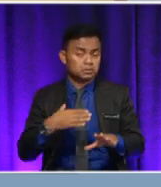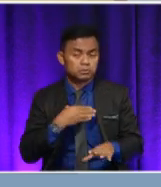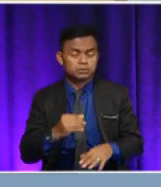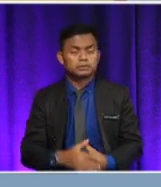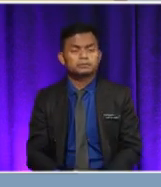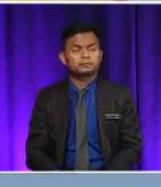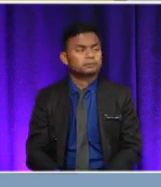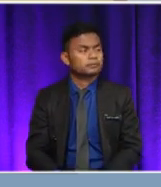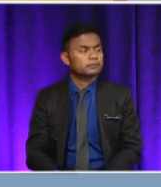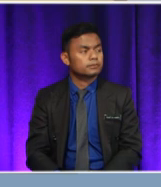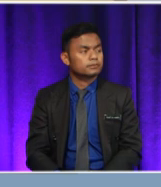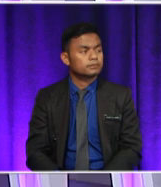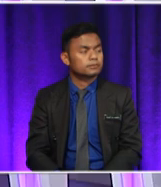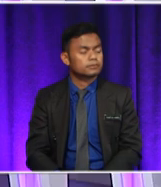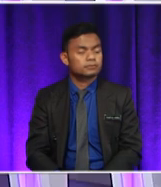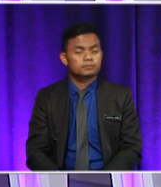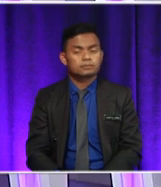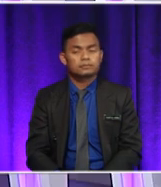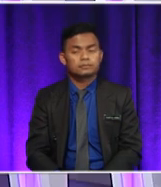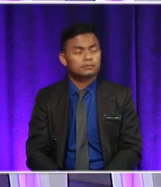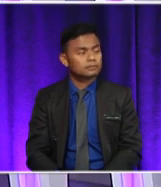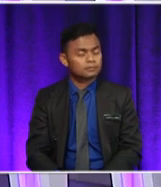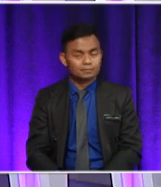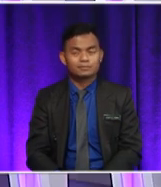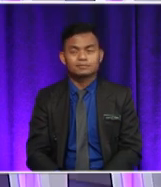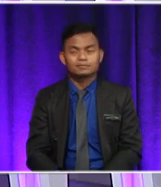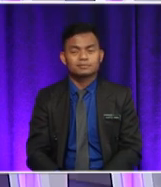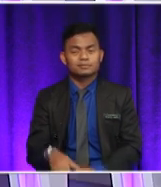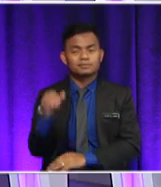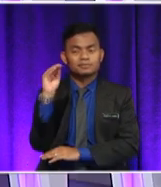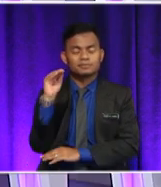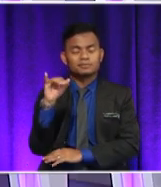Yeah, anywhere there are snakes, I wouldn't be there, Juliana. So yeah. Safe choice.